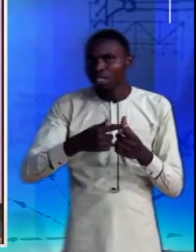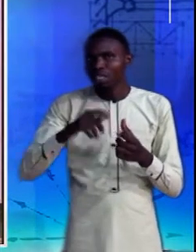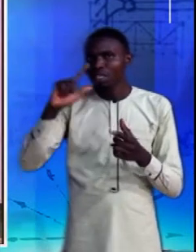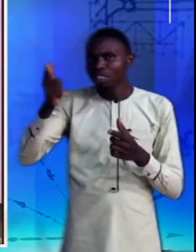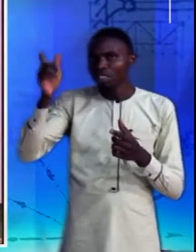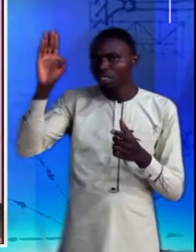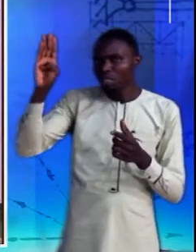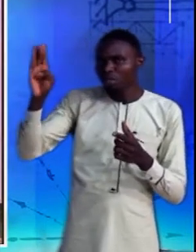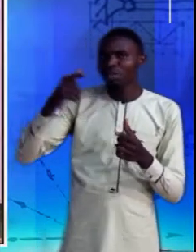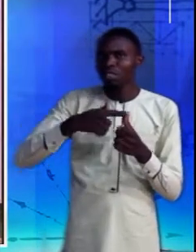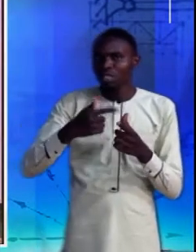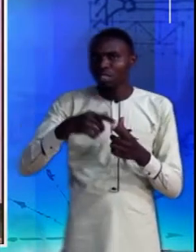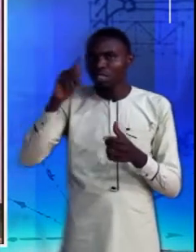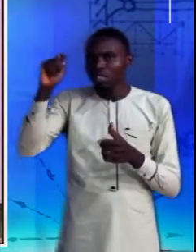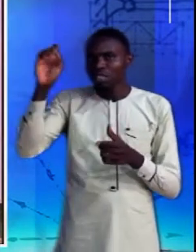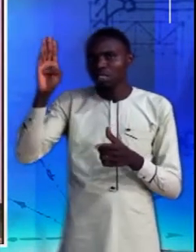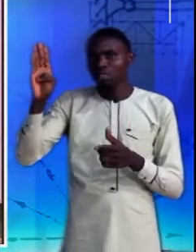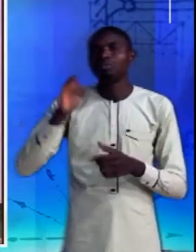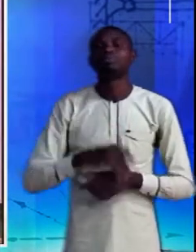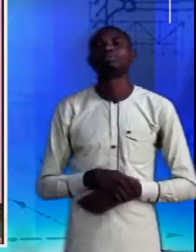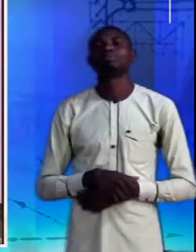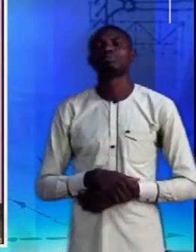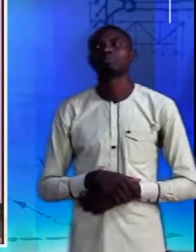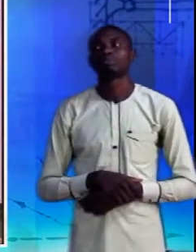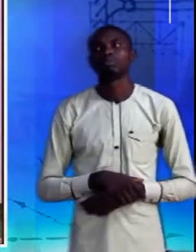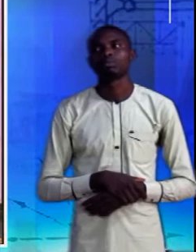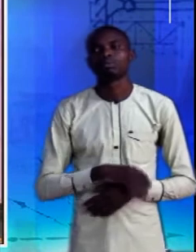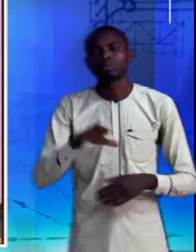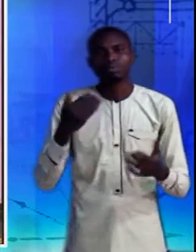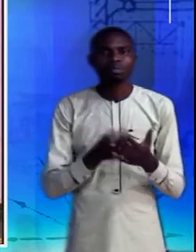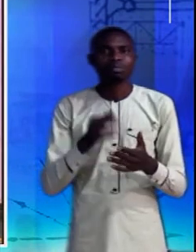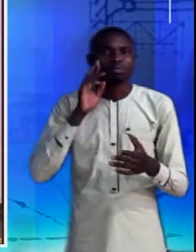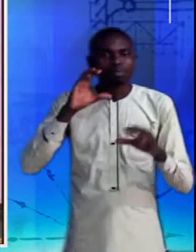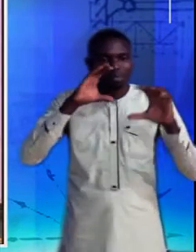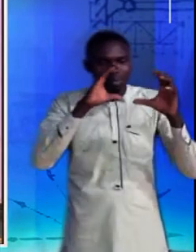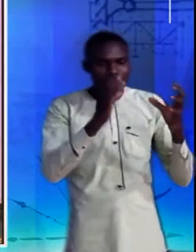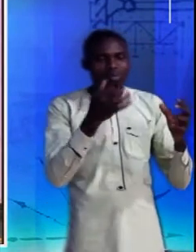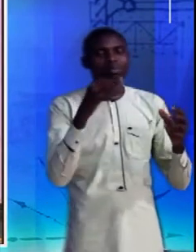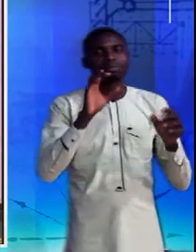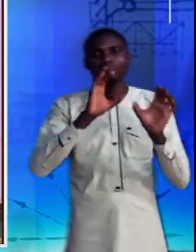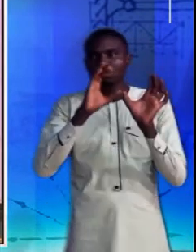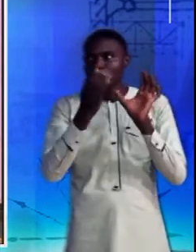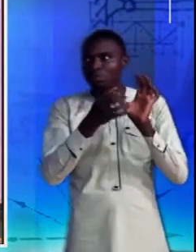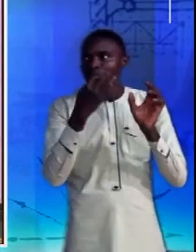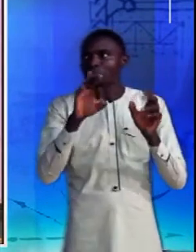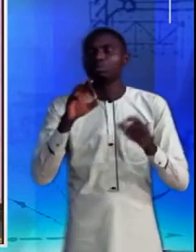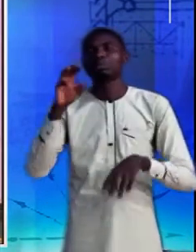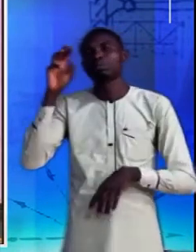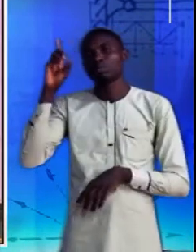hectometer, kilometer, and others. As I told you last time, we are going to stop at kilometer, though we